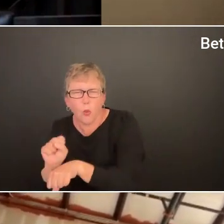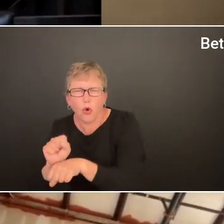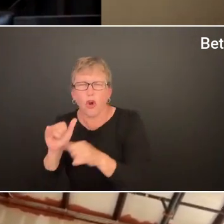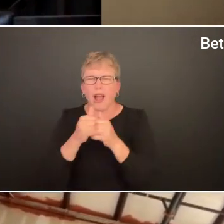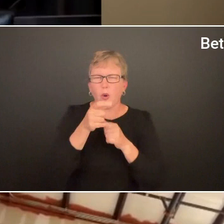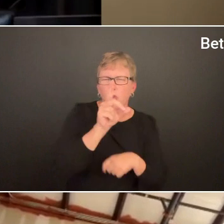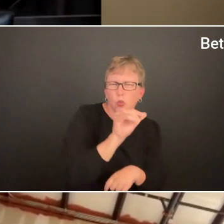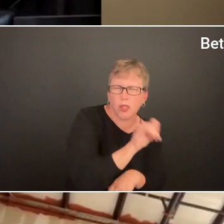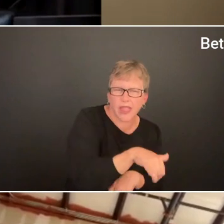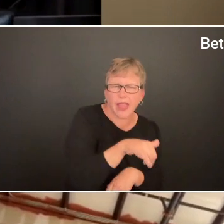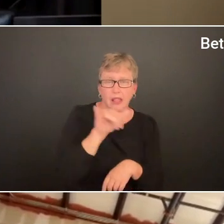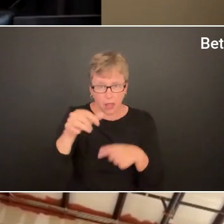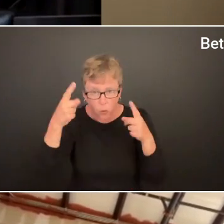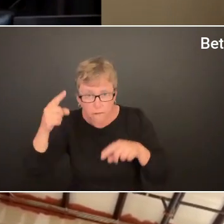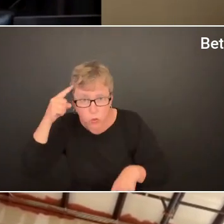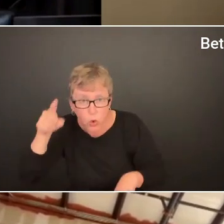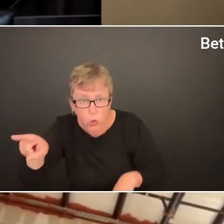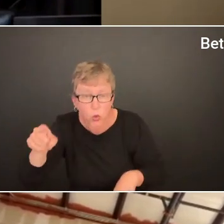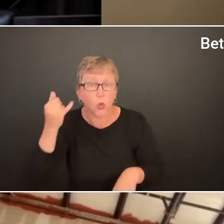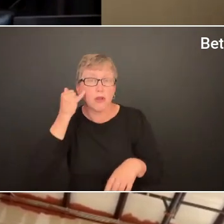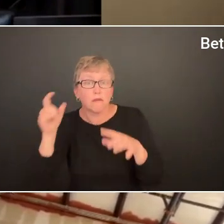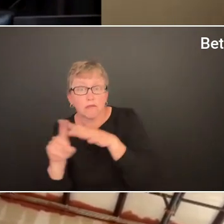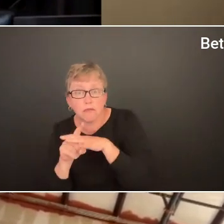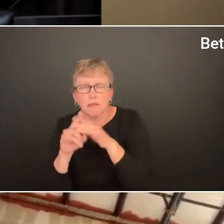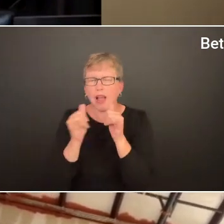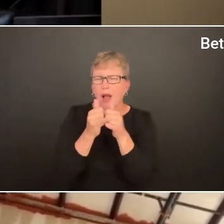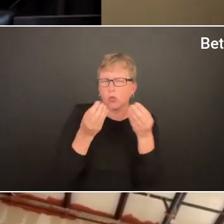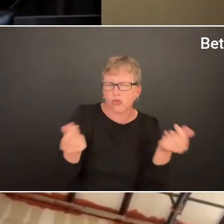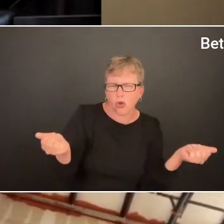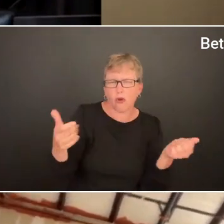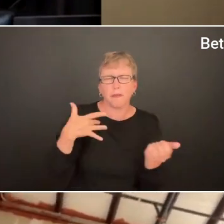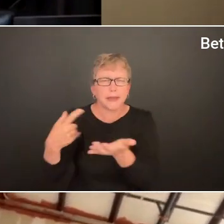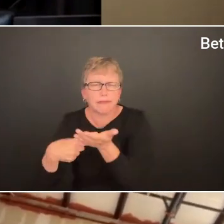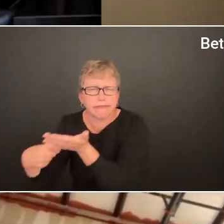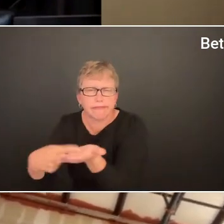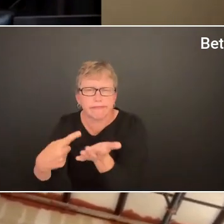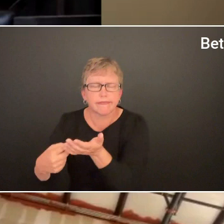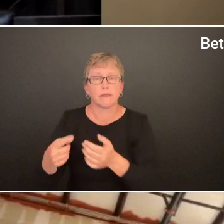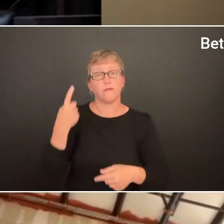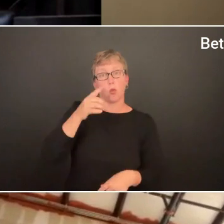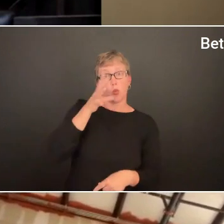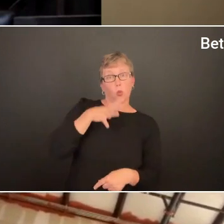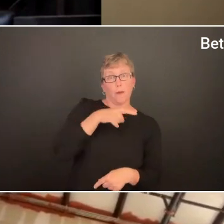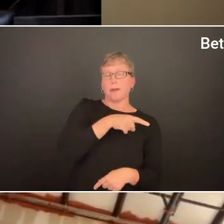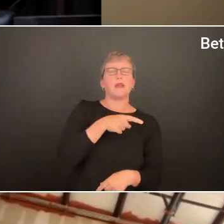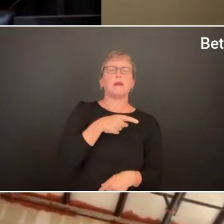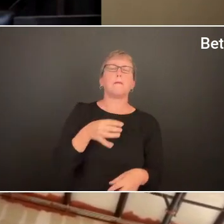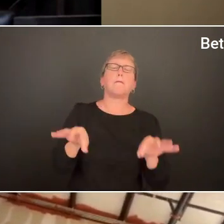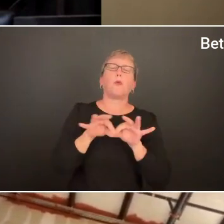you handle this? But I think the number one thing for women is that they feel safe, and they're in a safe